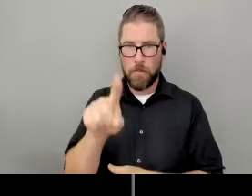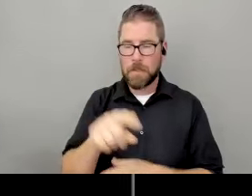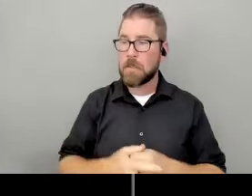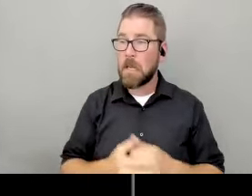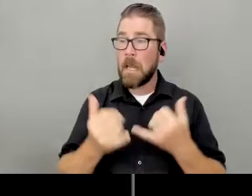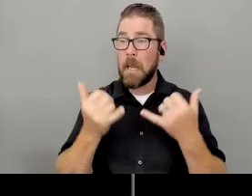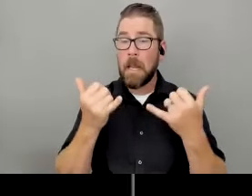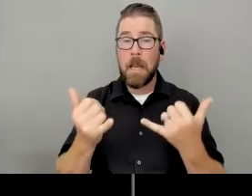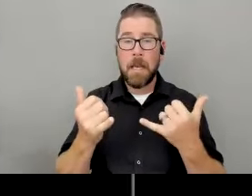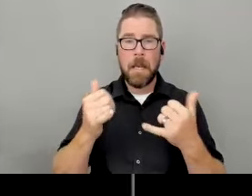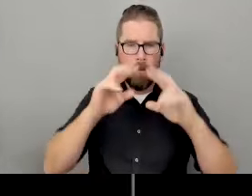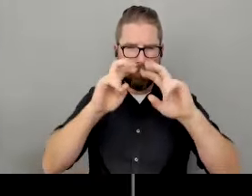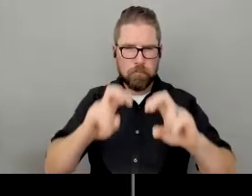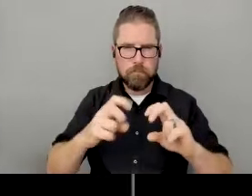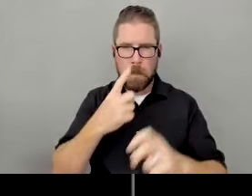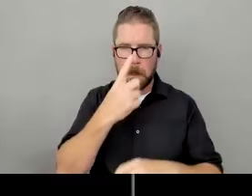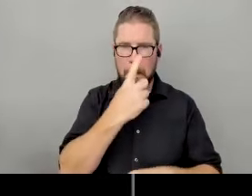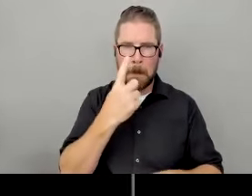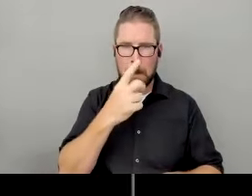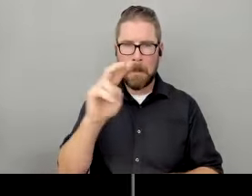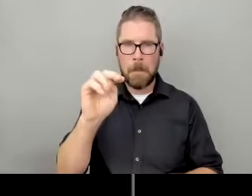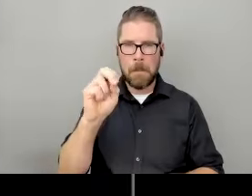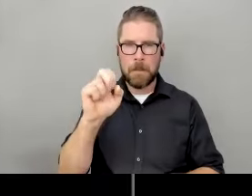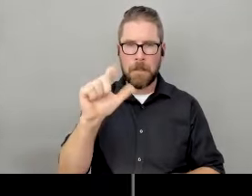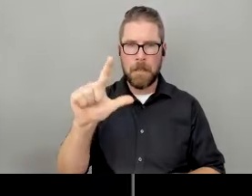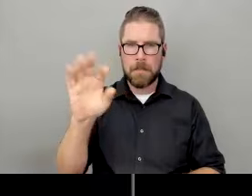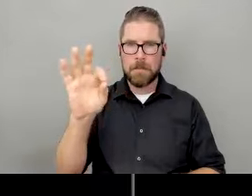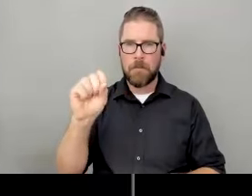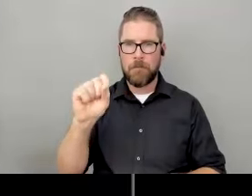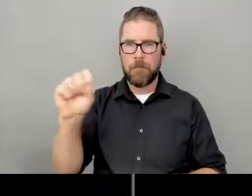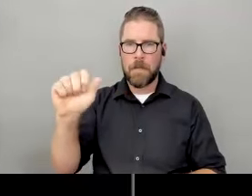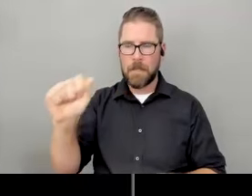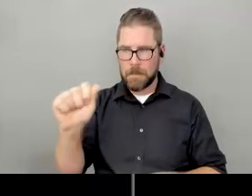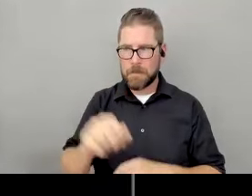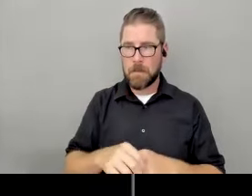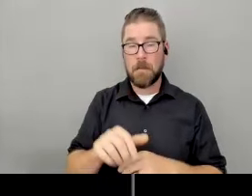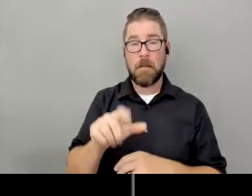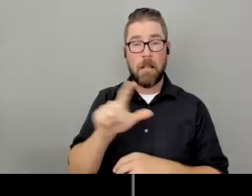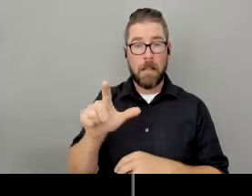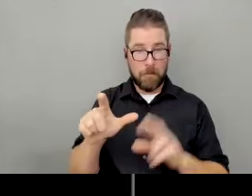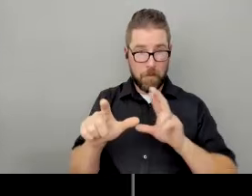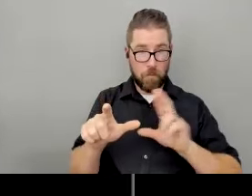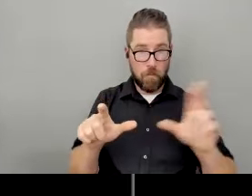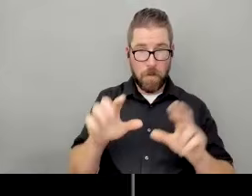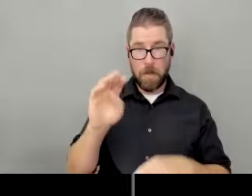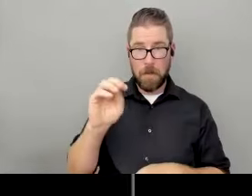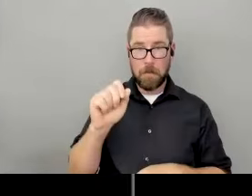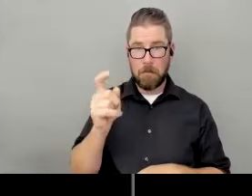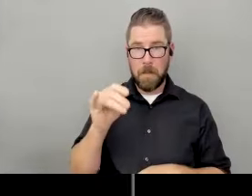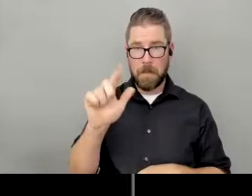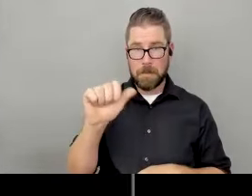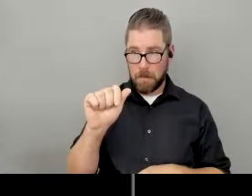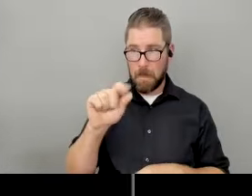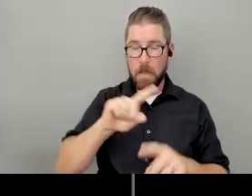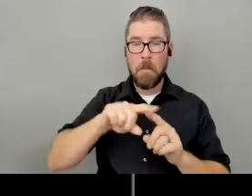So nasal fossa is lined left and right maxilla, but the interior portion here starts